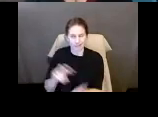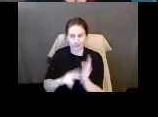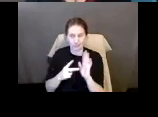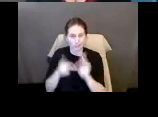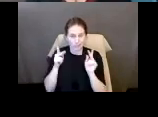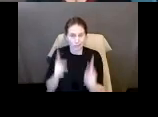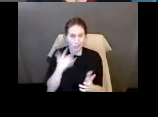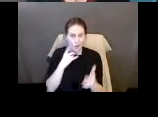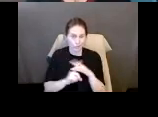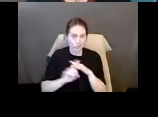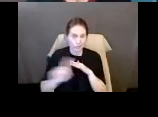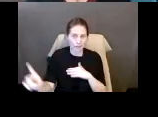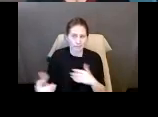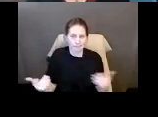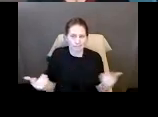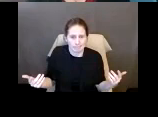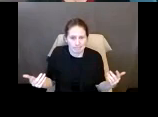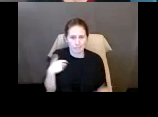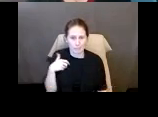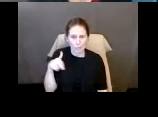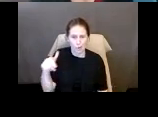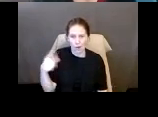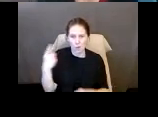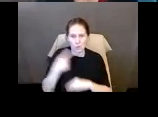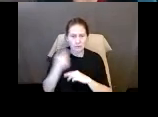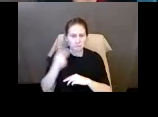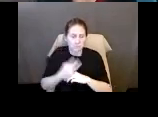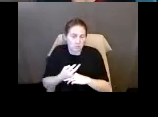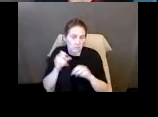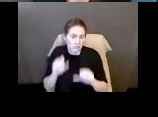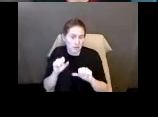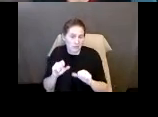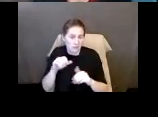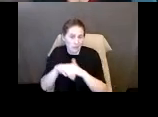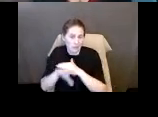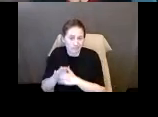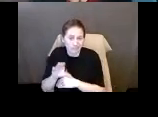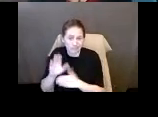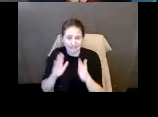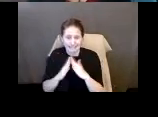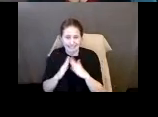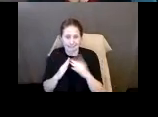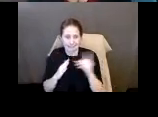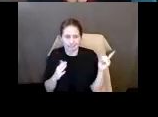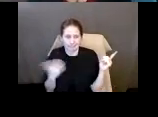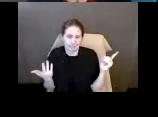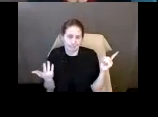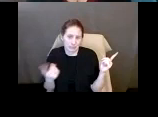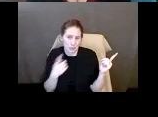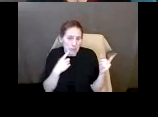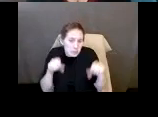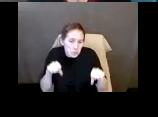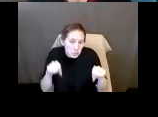just escape, it would only be a walk of a day or two to be able to get back to a city. And that is, we'll go with